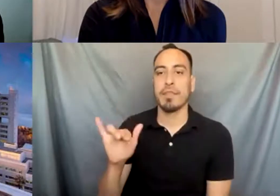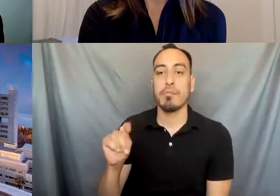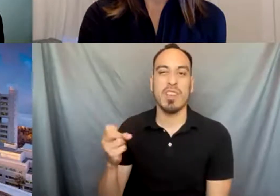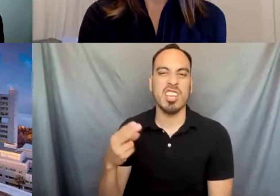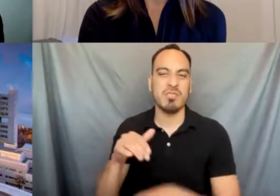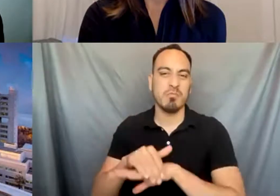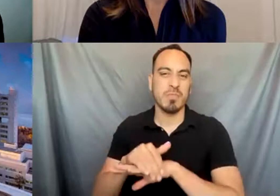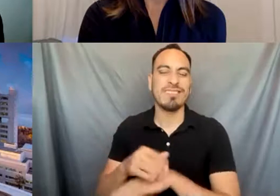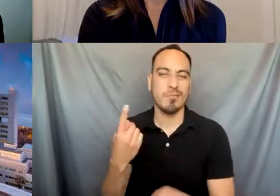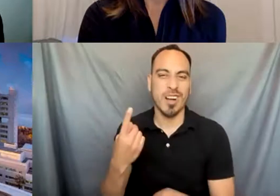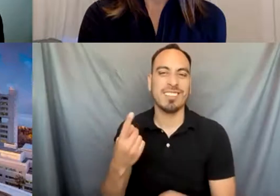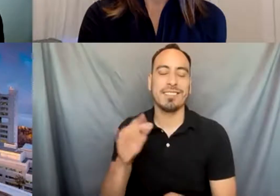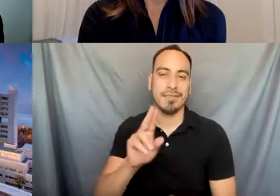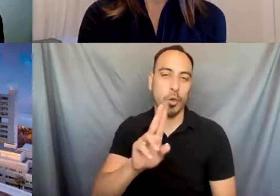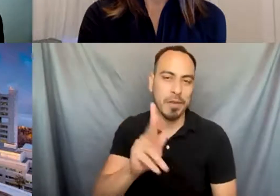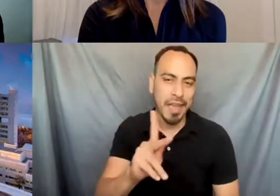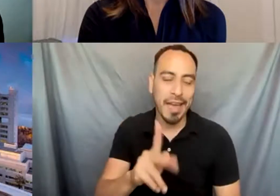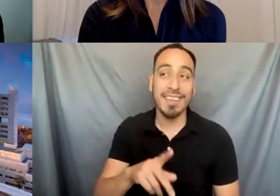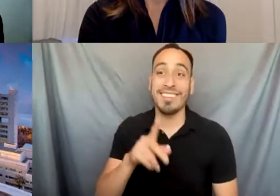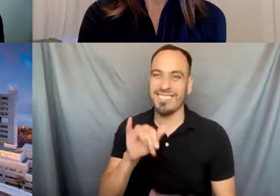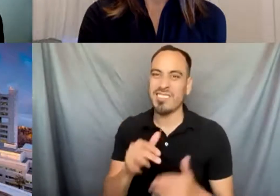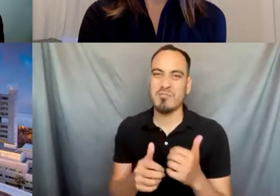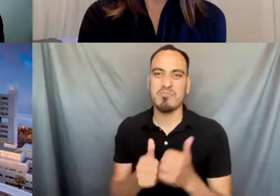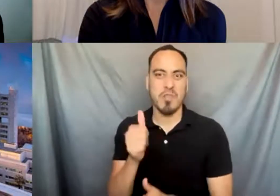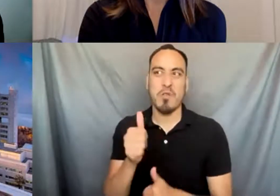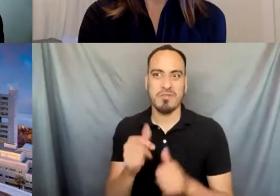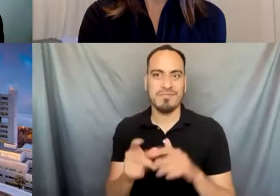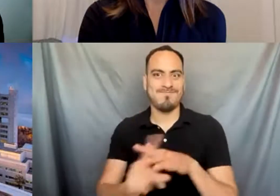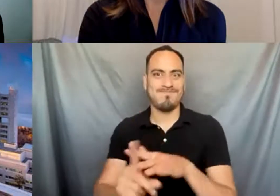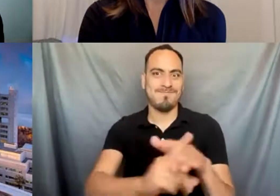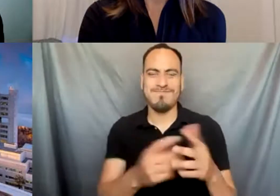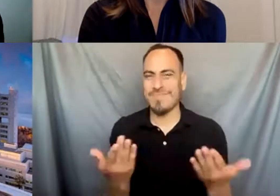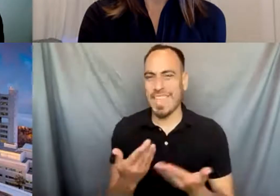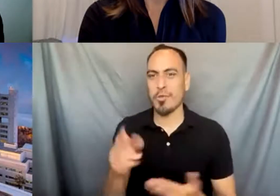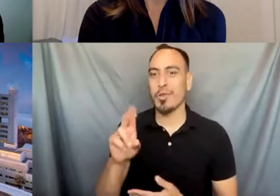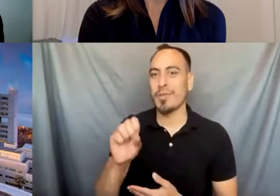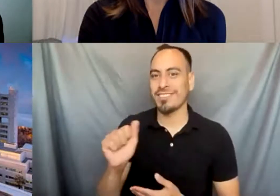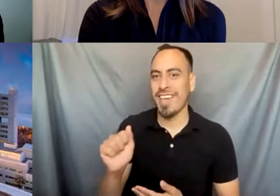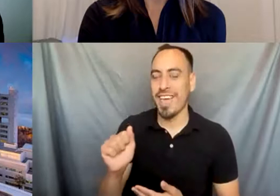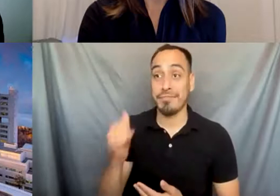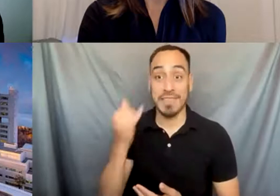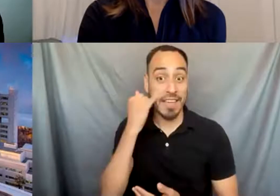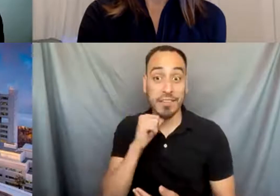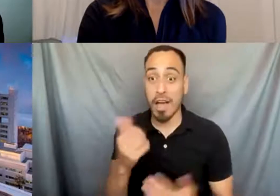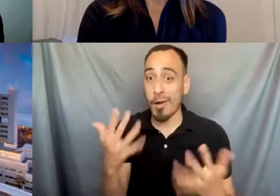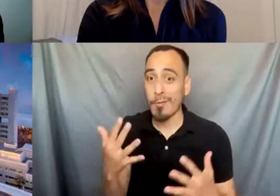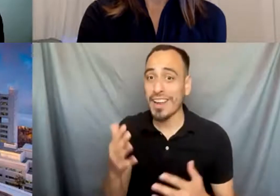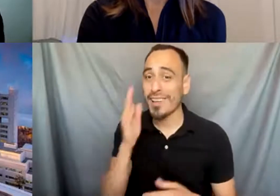in the United States. If it isn't already, it will be. And it's the same